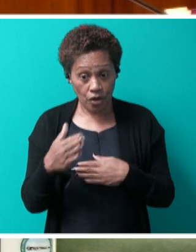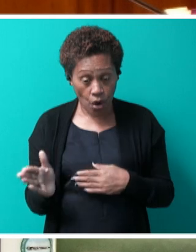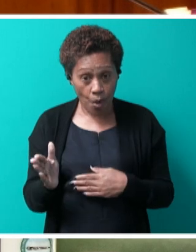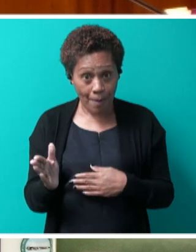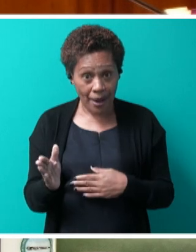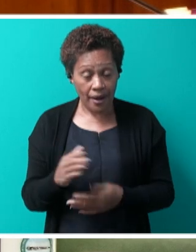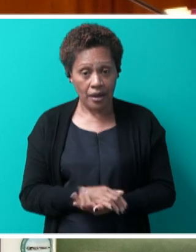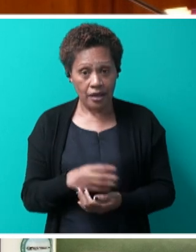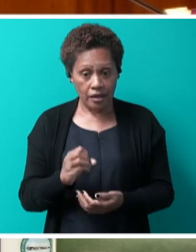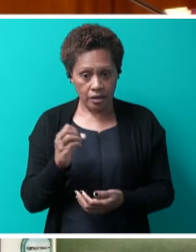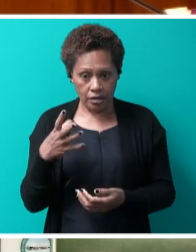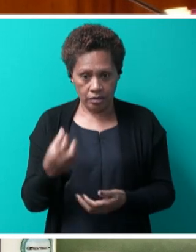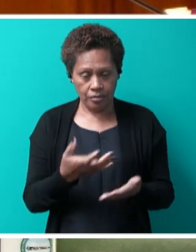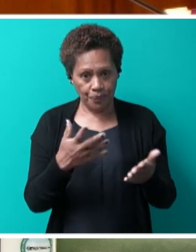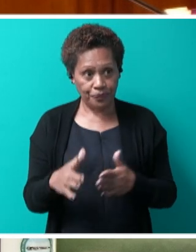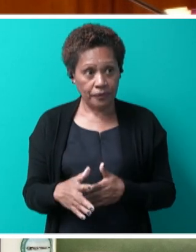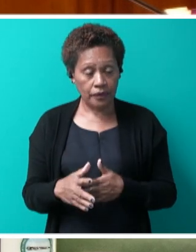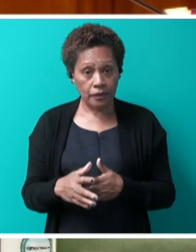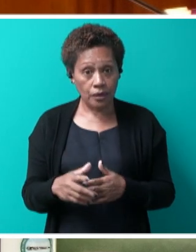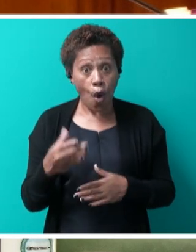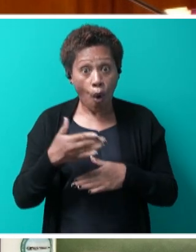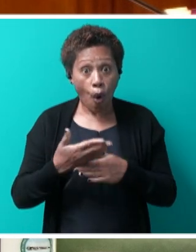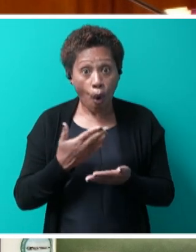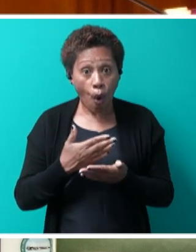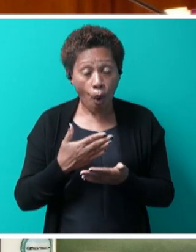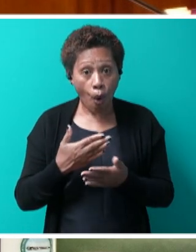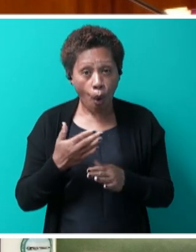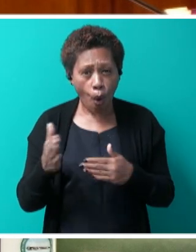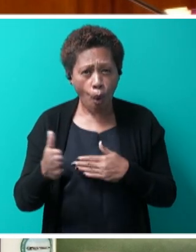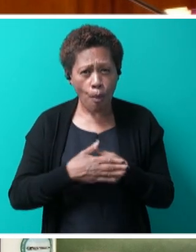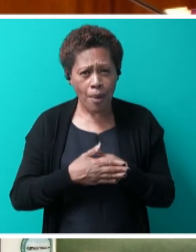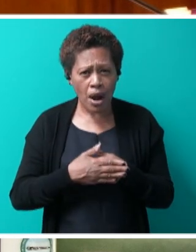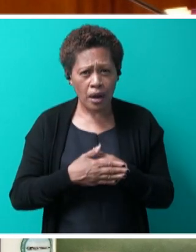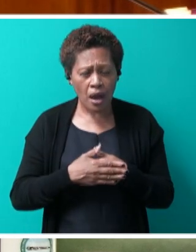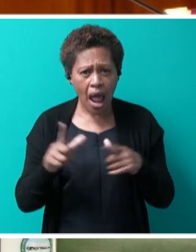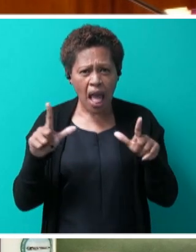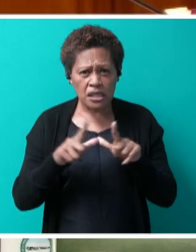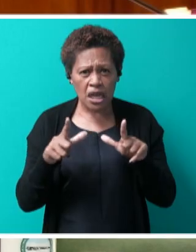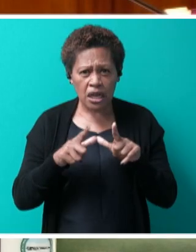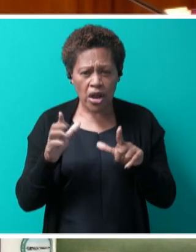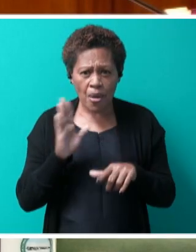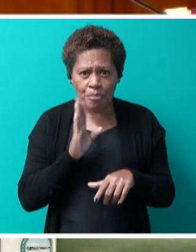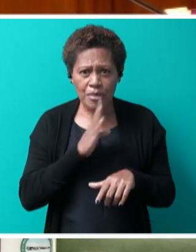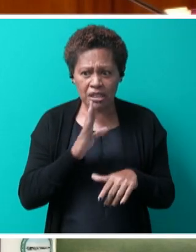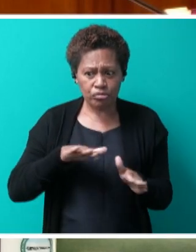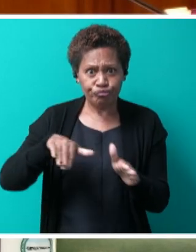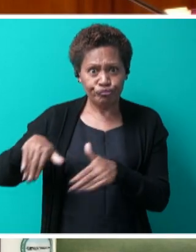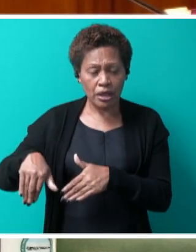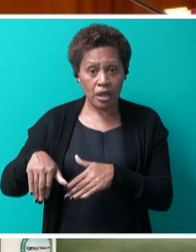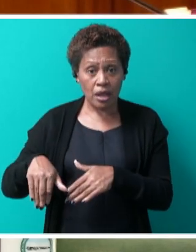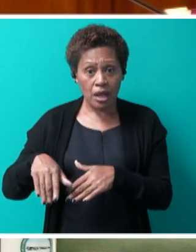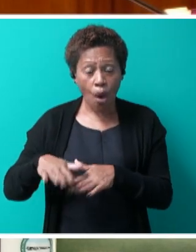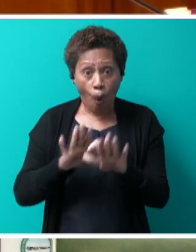da ba beranda koto non relation ni bakamba ba warotu na bubale mangiti pona lesin meta